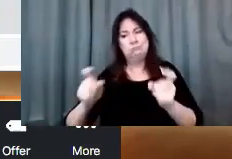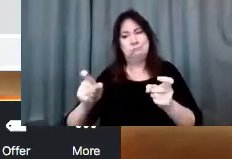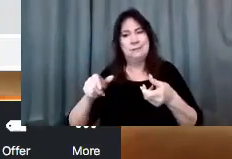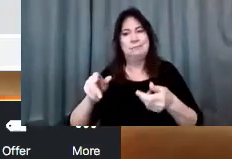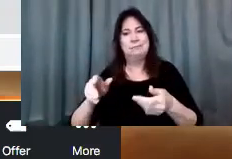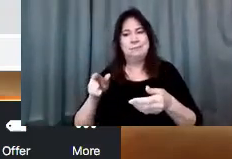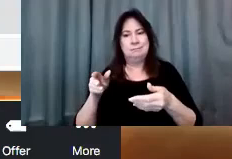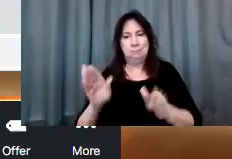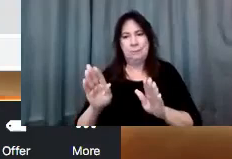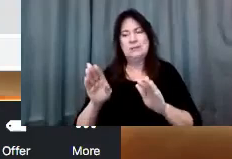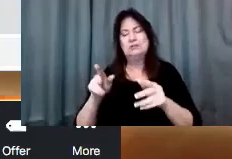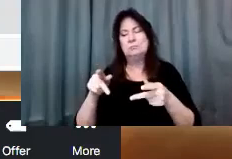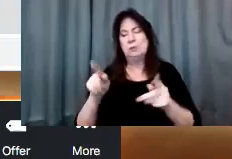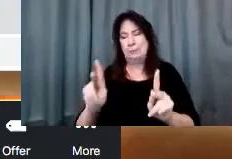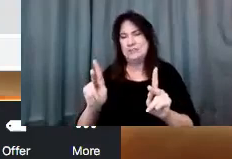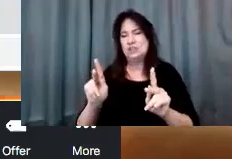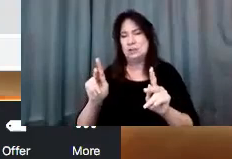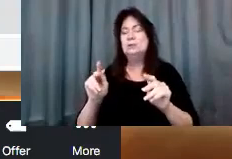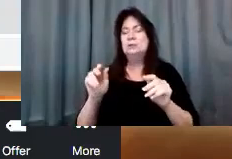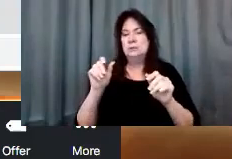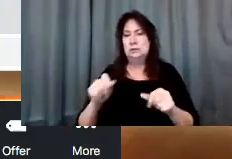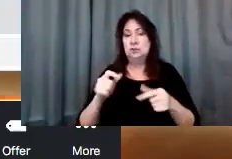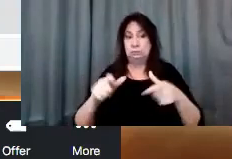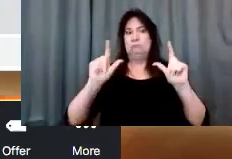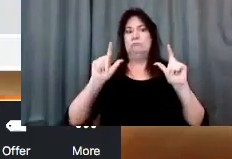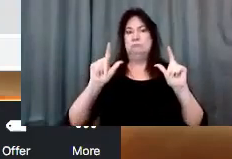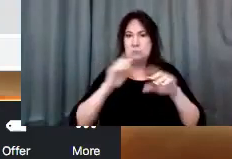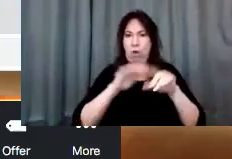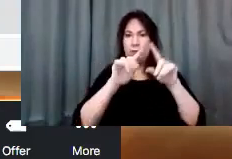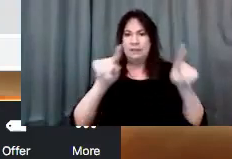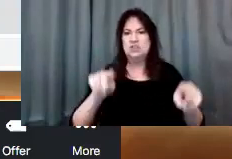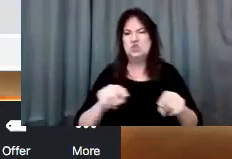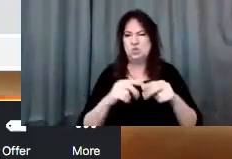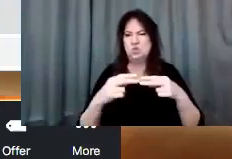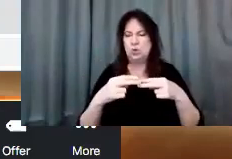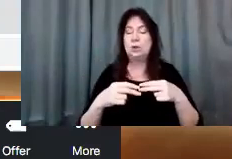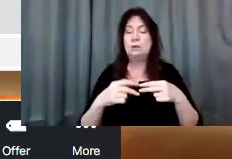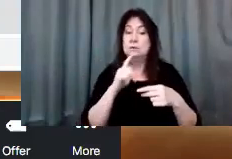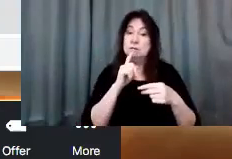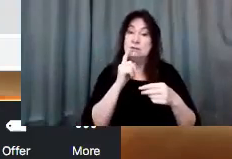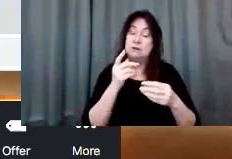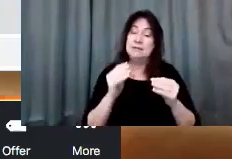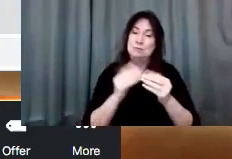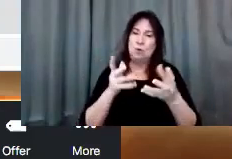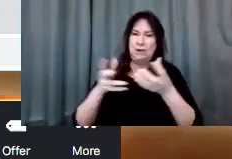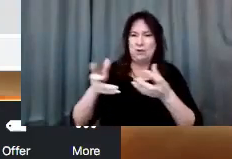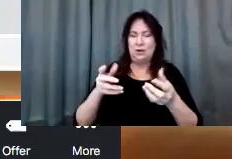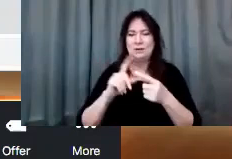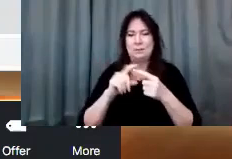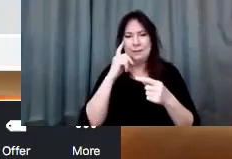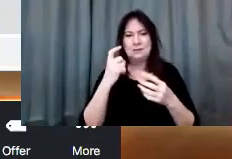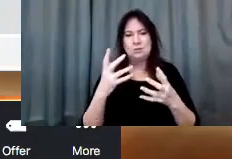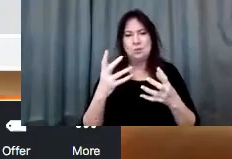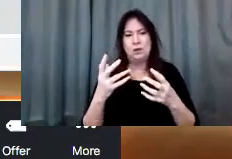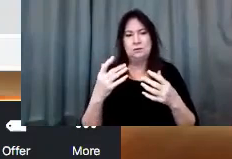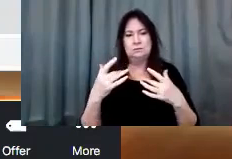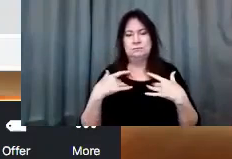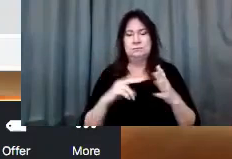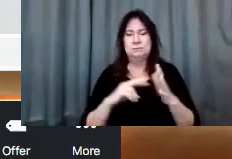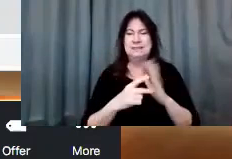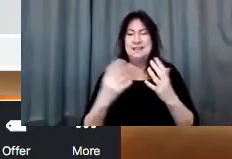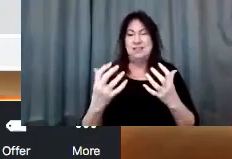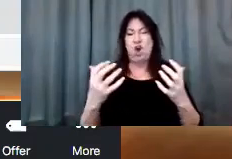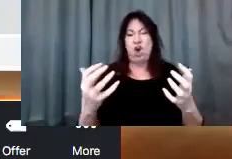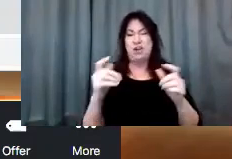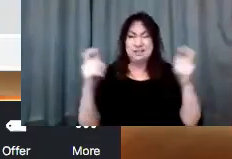the session. So it can still be more interactive, but because we're intending on the audience being larger in